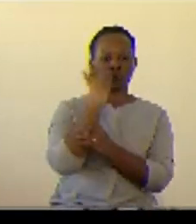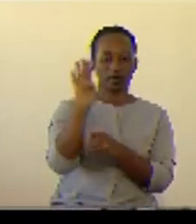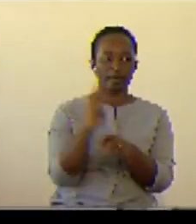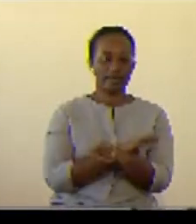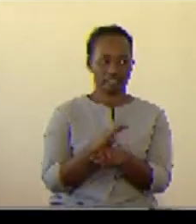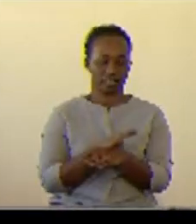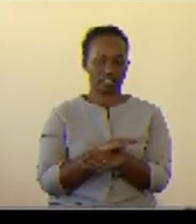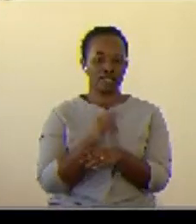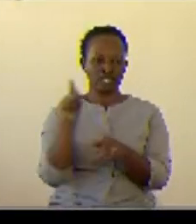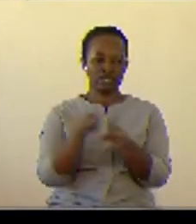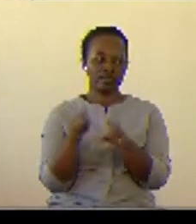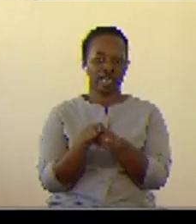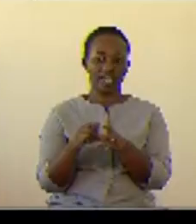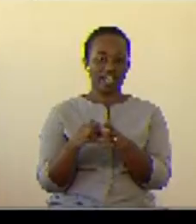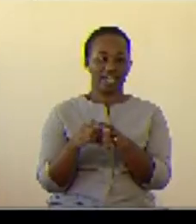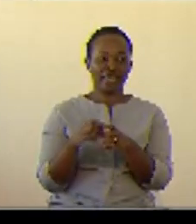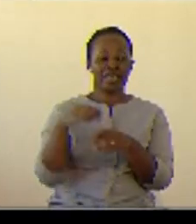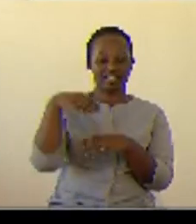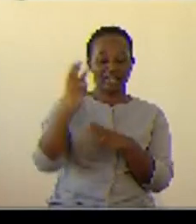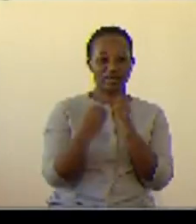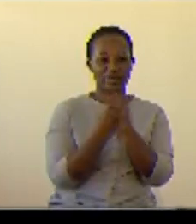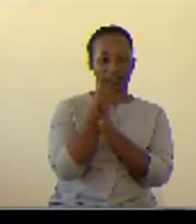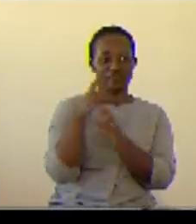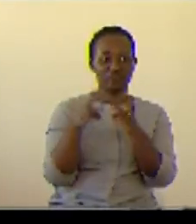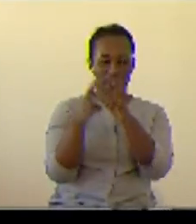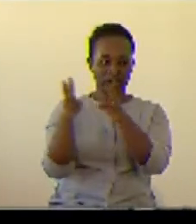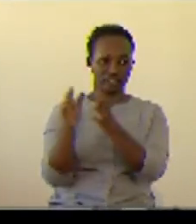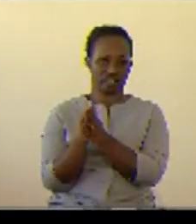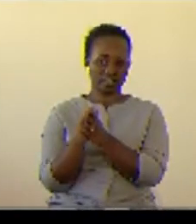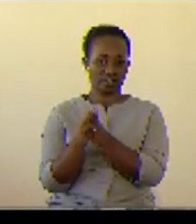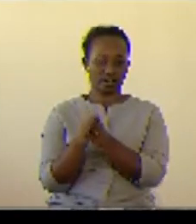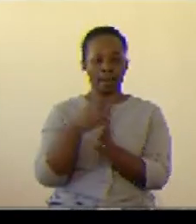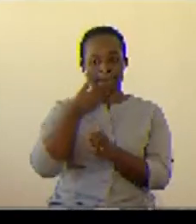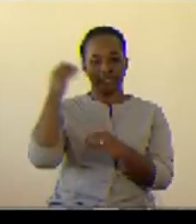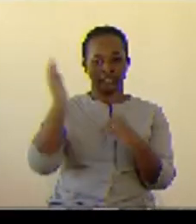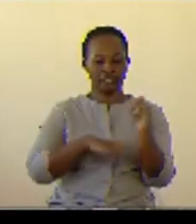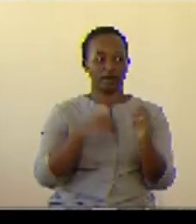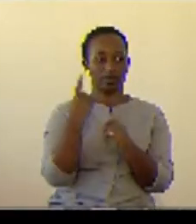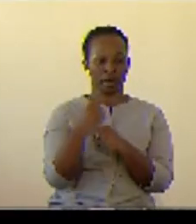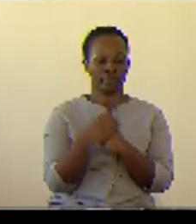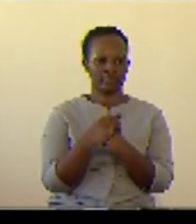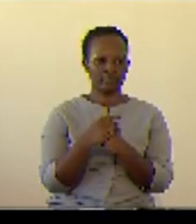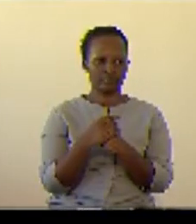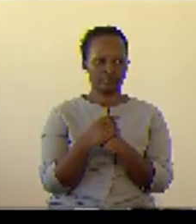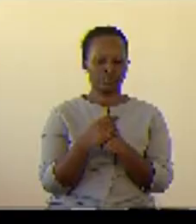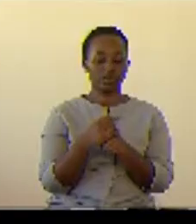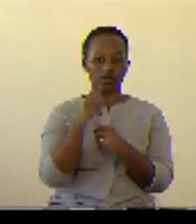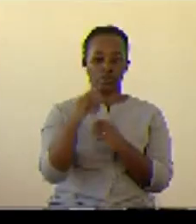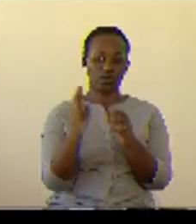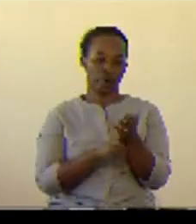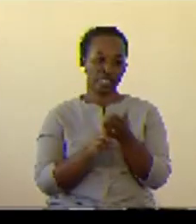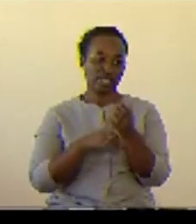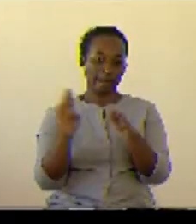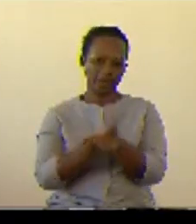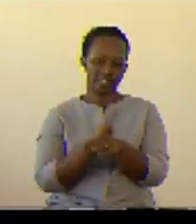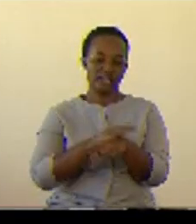That is also an external growth strategy because 2 heads are better than 1, joint venture. You carry out the business when you are